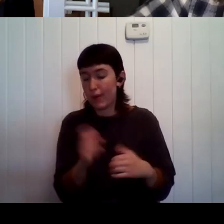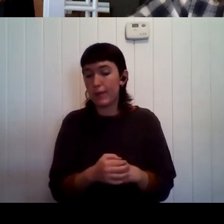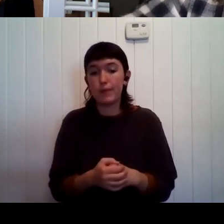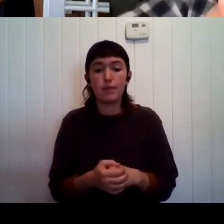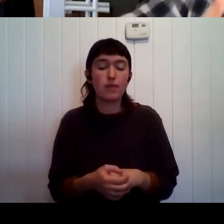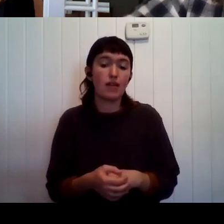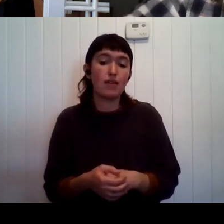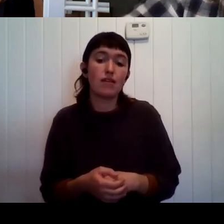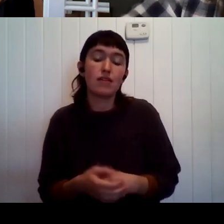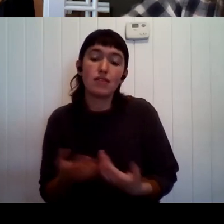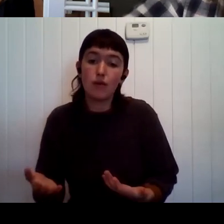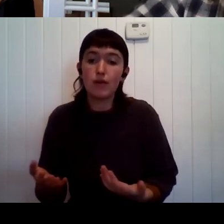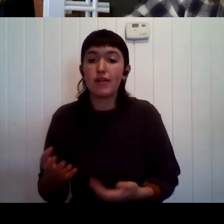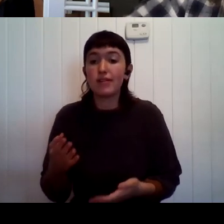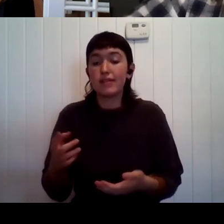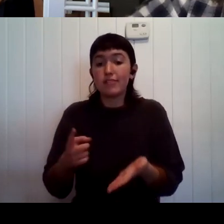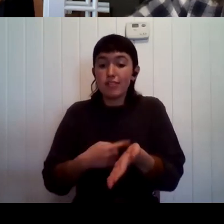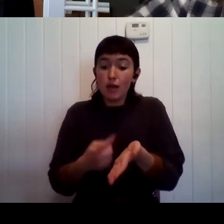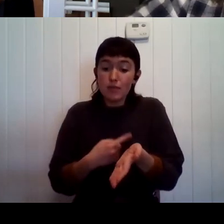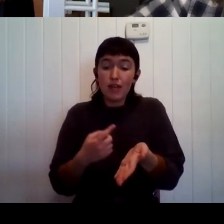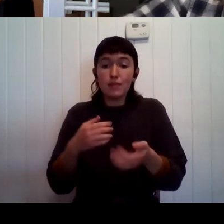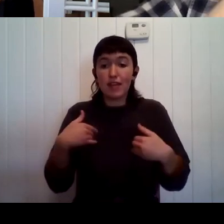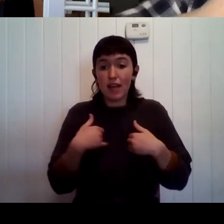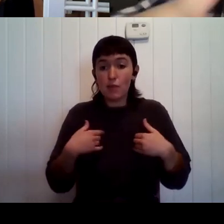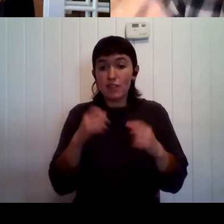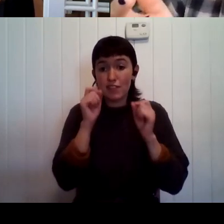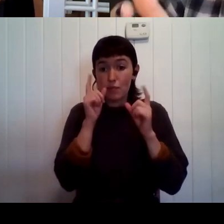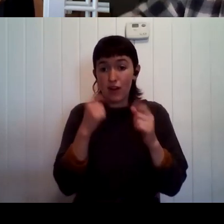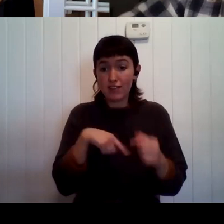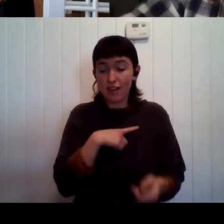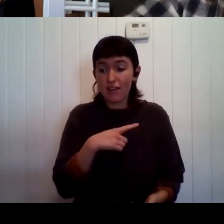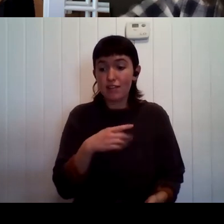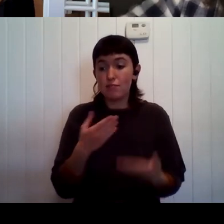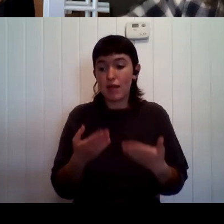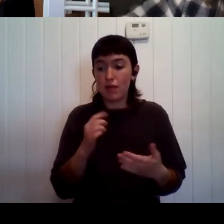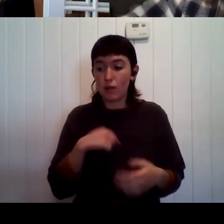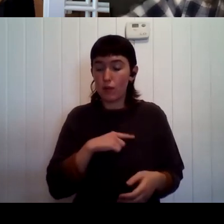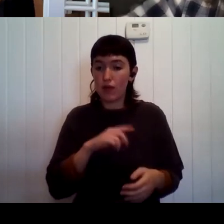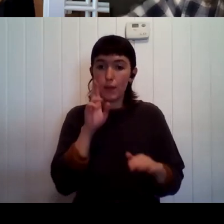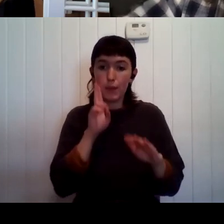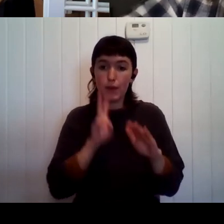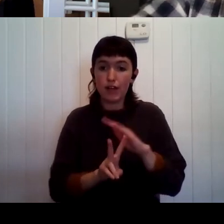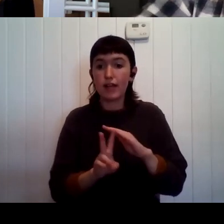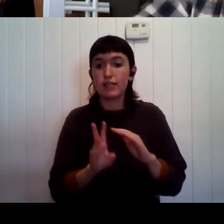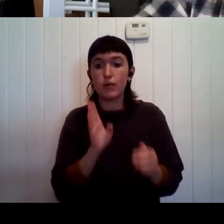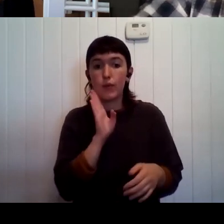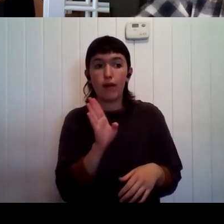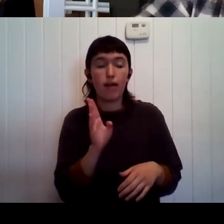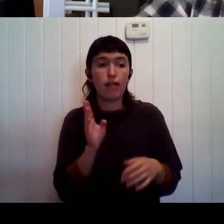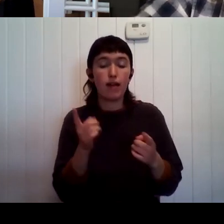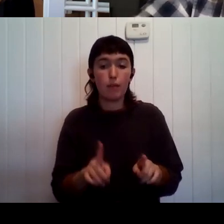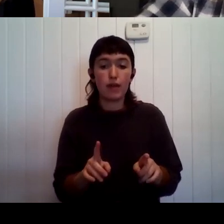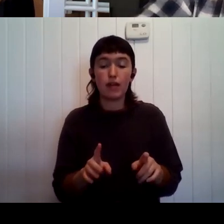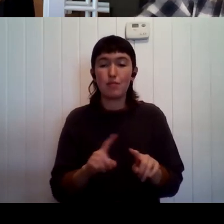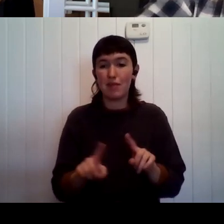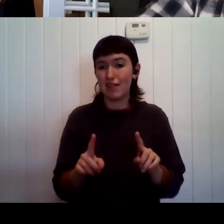of throw things at them with climate change. What we might predict would happen is not always what would happen. And